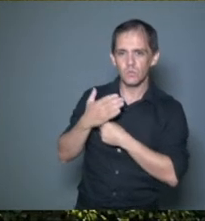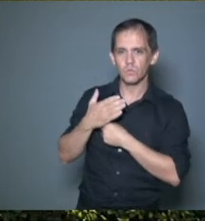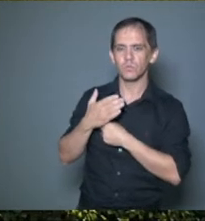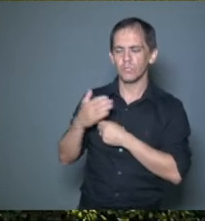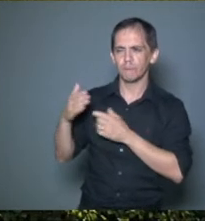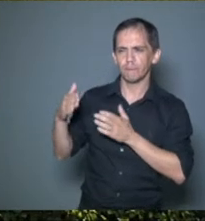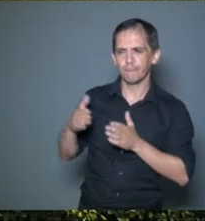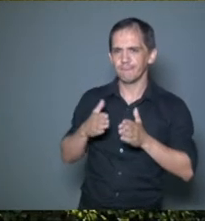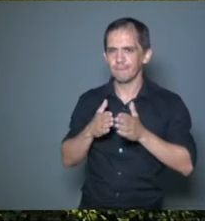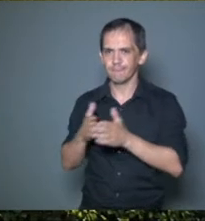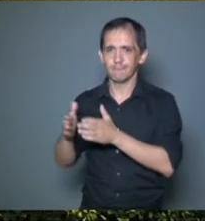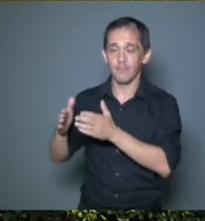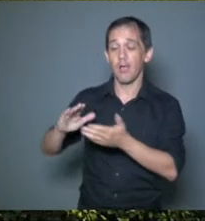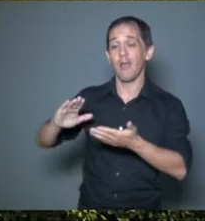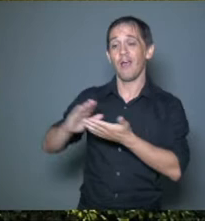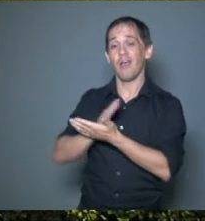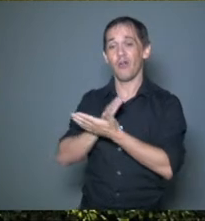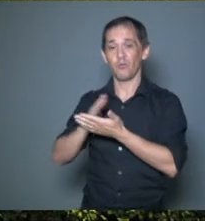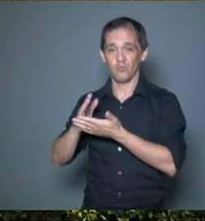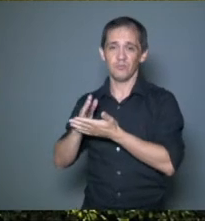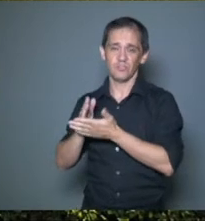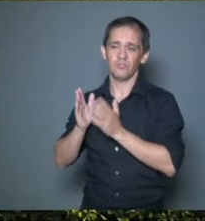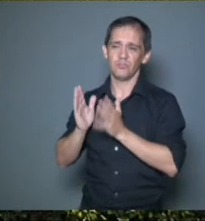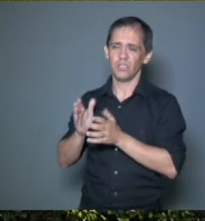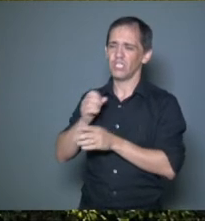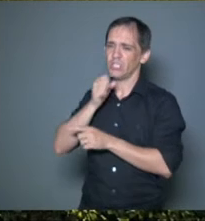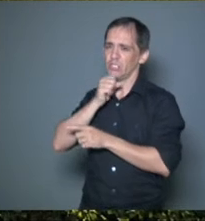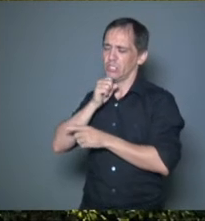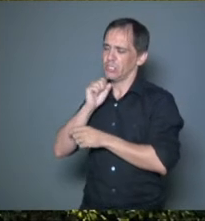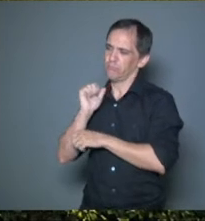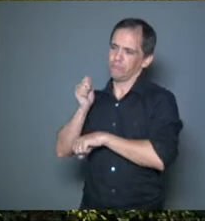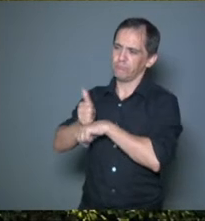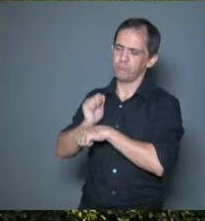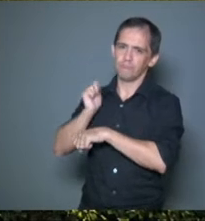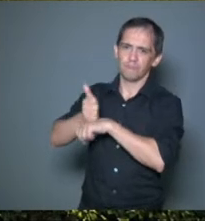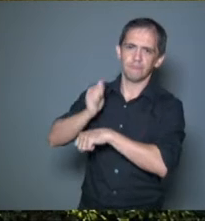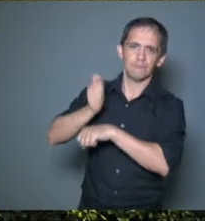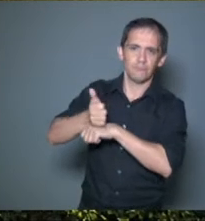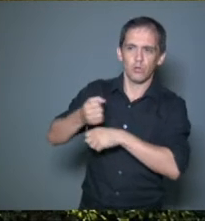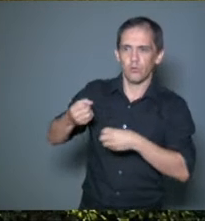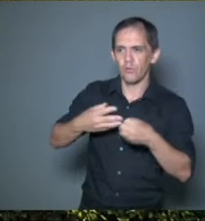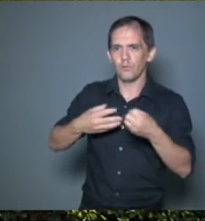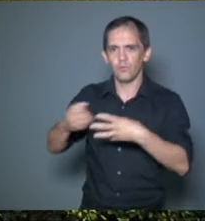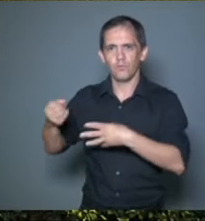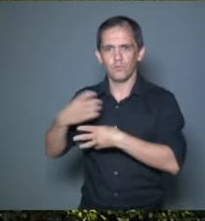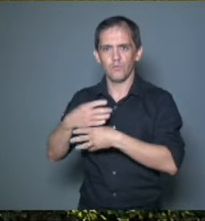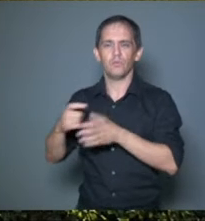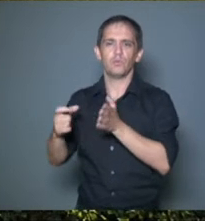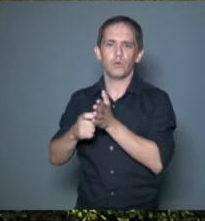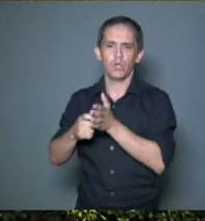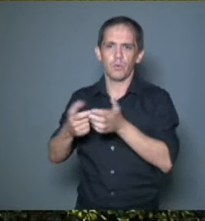are older than that, and then they've been updated every year.